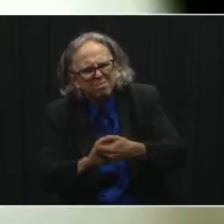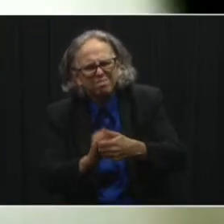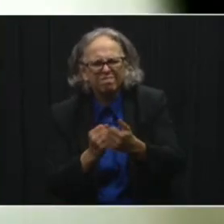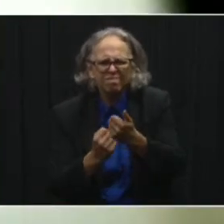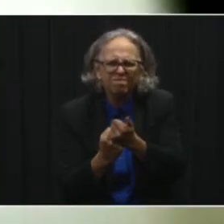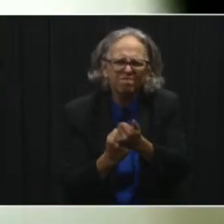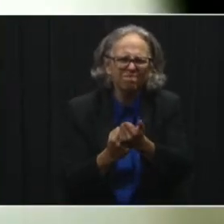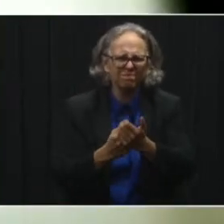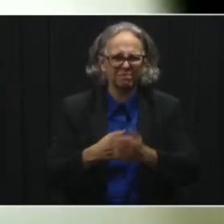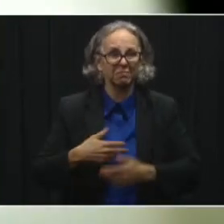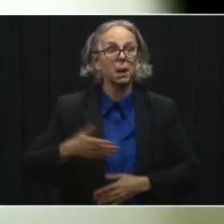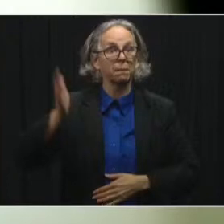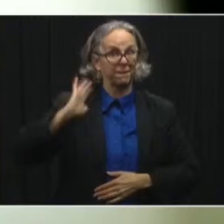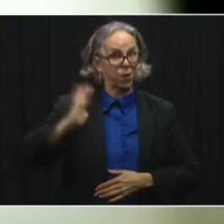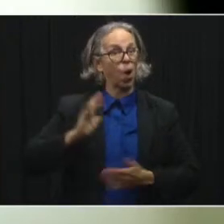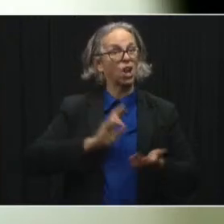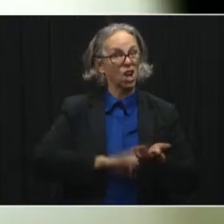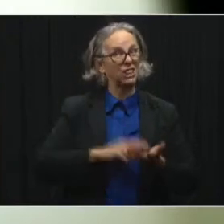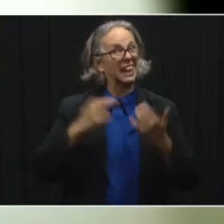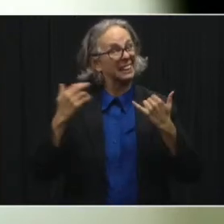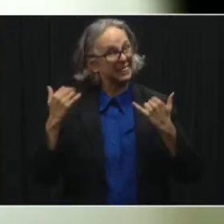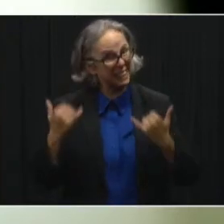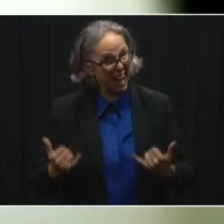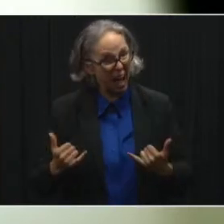nurse. Excuse me.